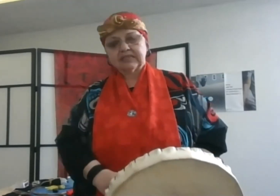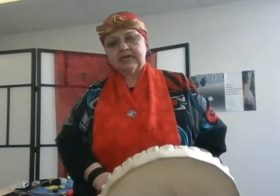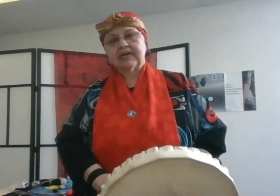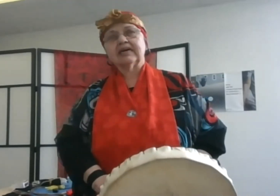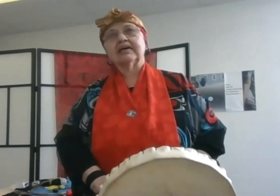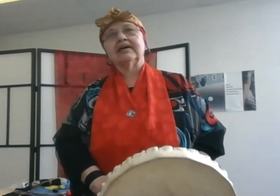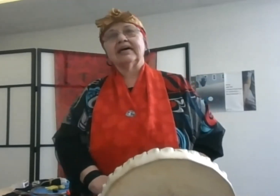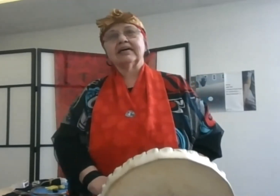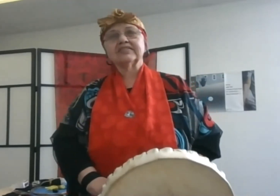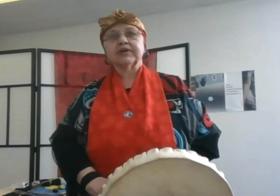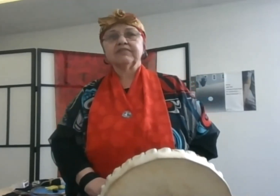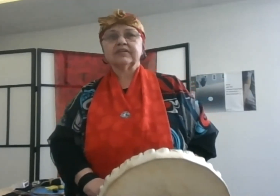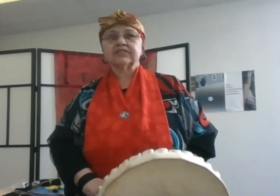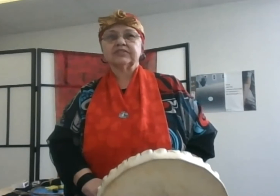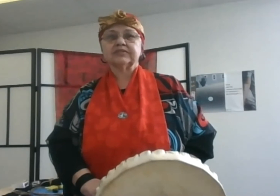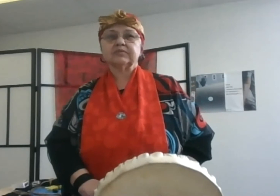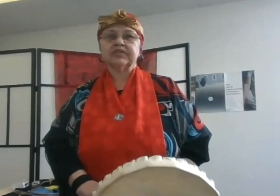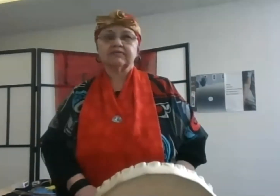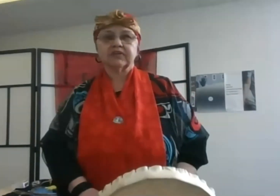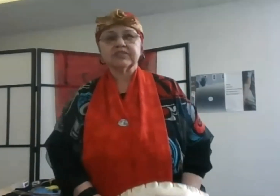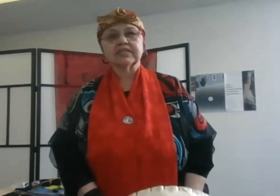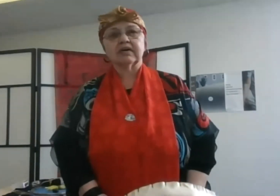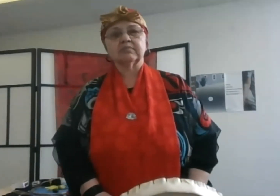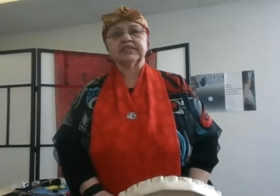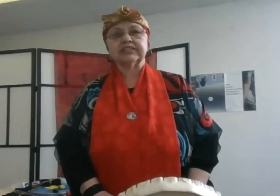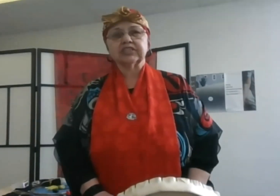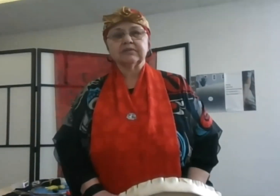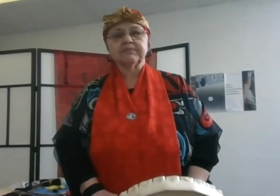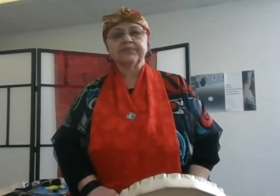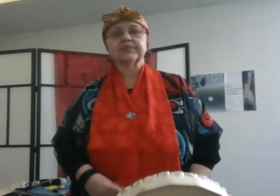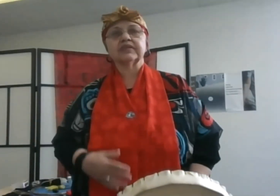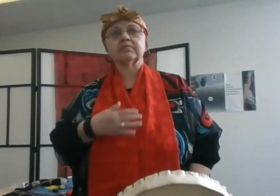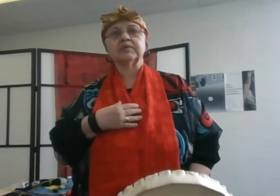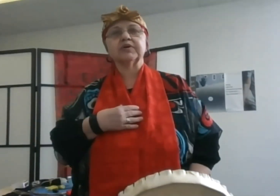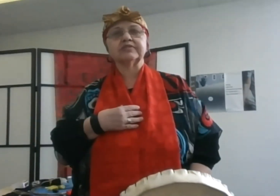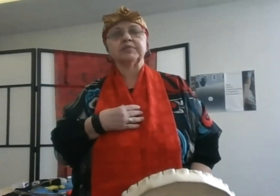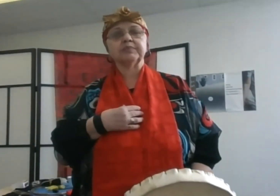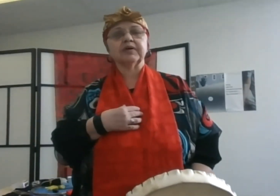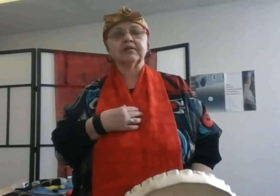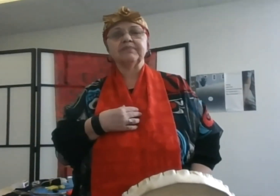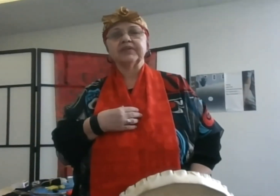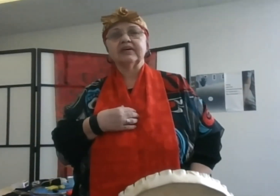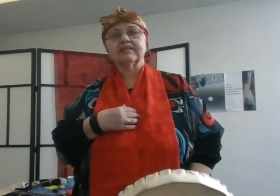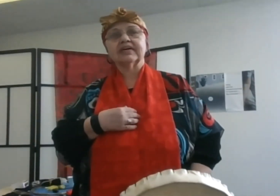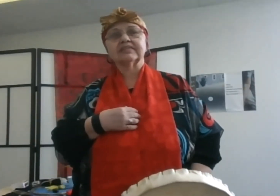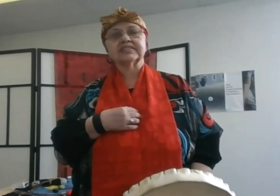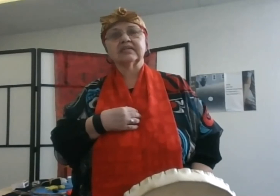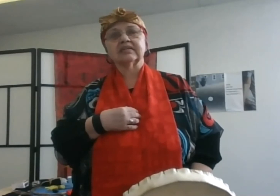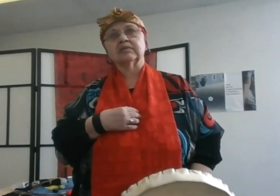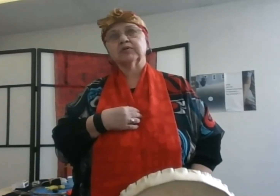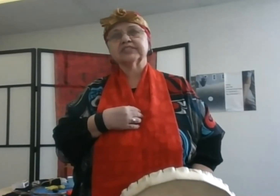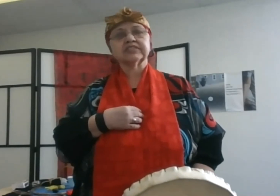And as Raven introduced me, I'm from the Sla'ama Nation, my mother's people.